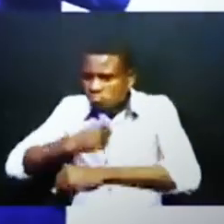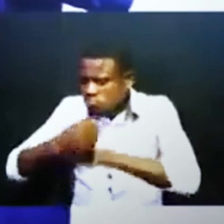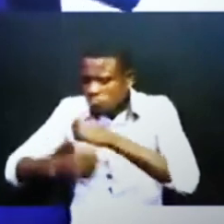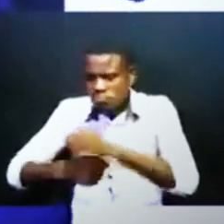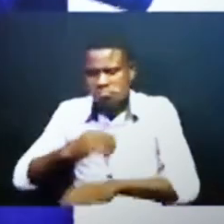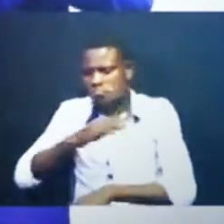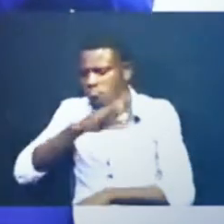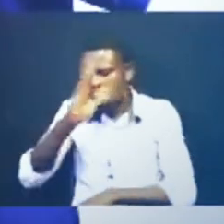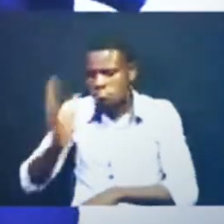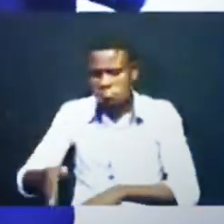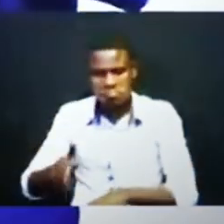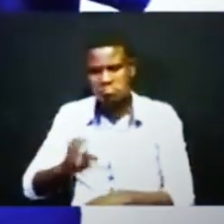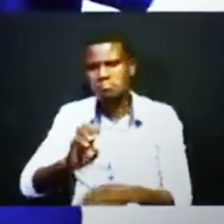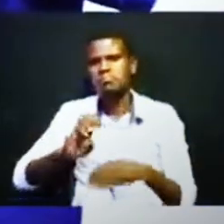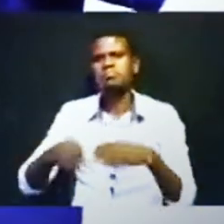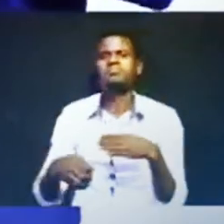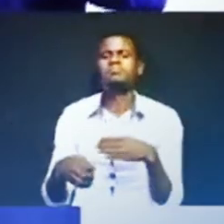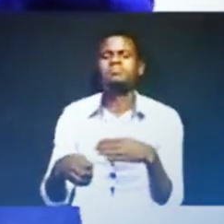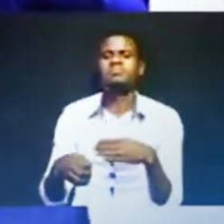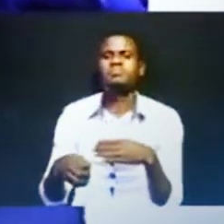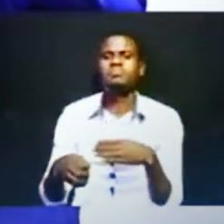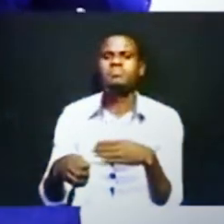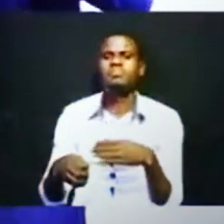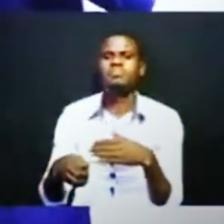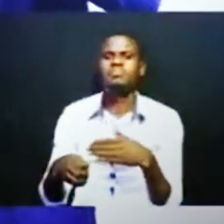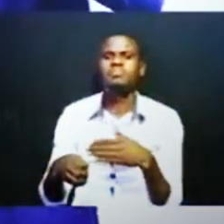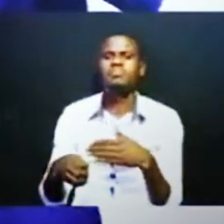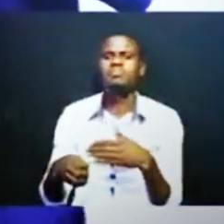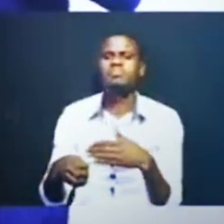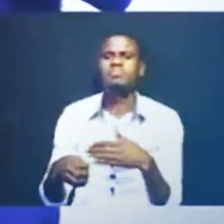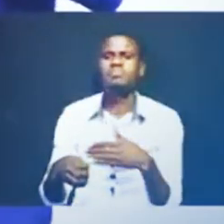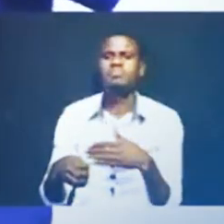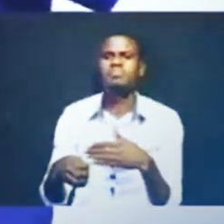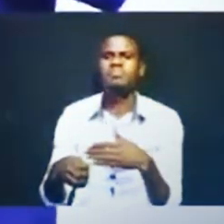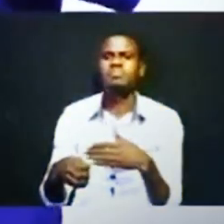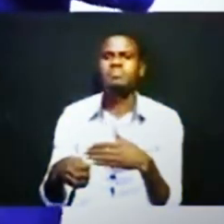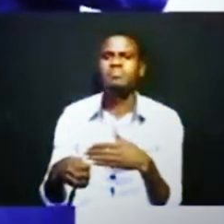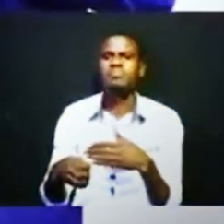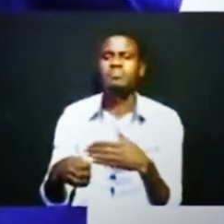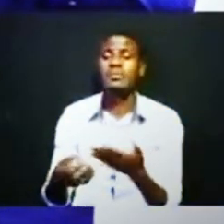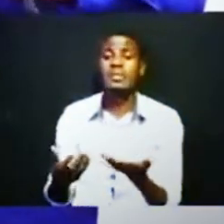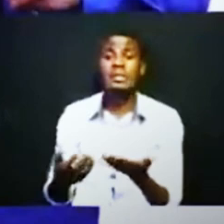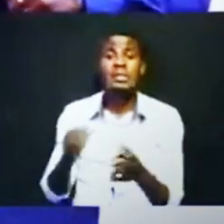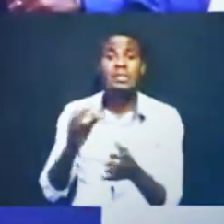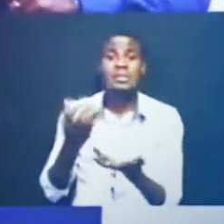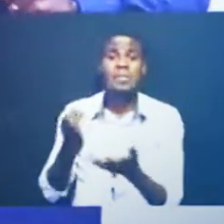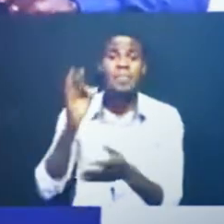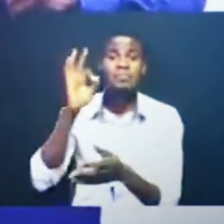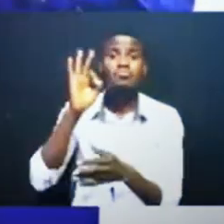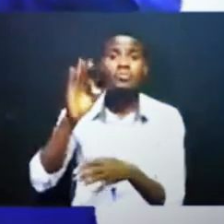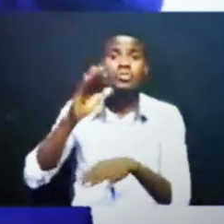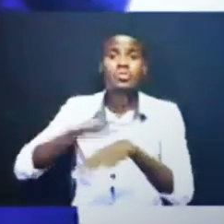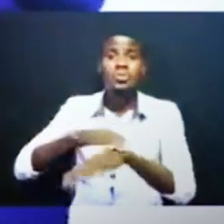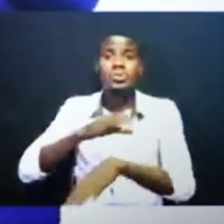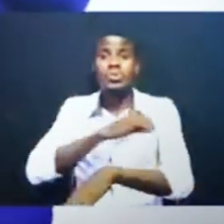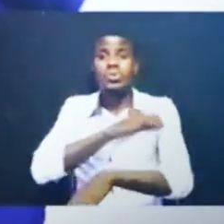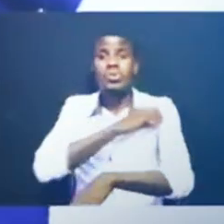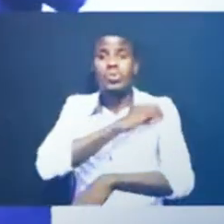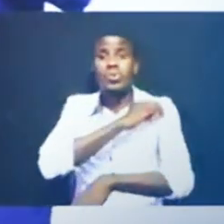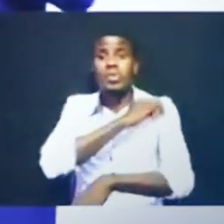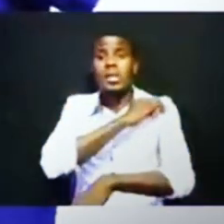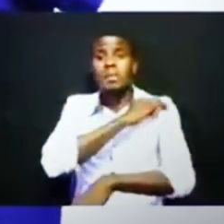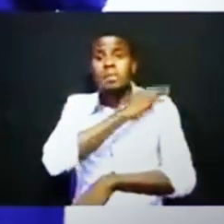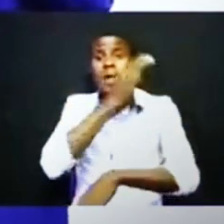say debia say ye kon ema ye ho enti debia ye di akon aye wieda. The sermon on the mountain is not do your